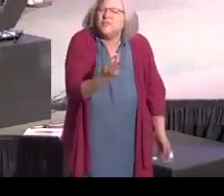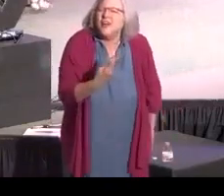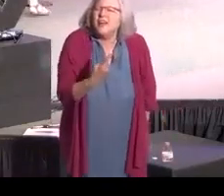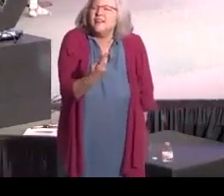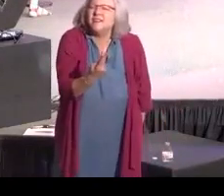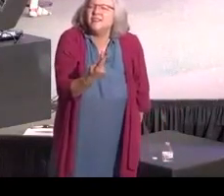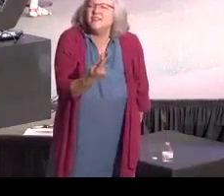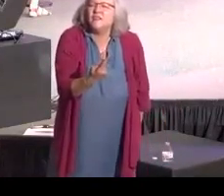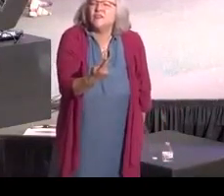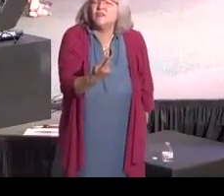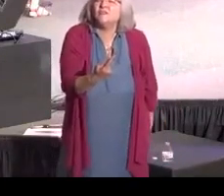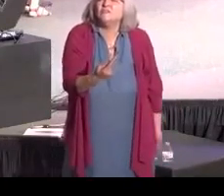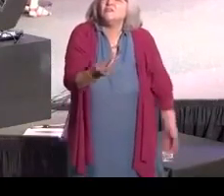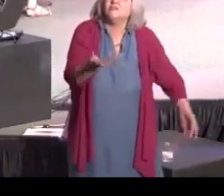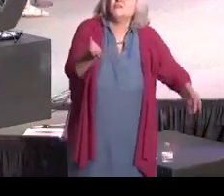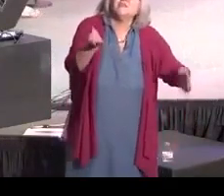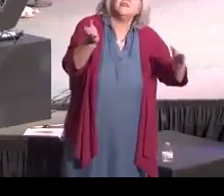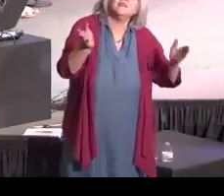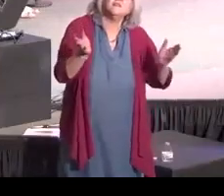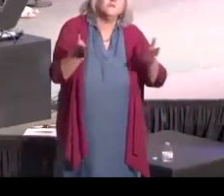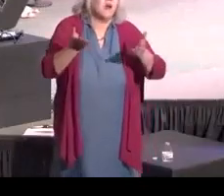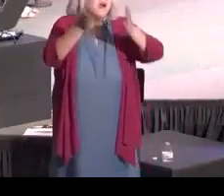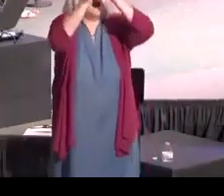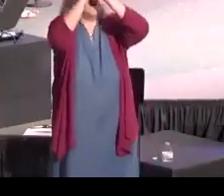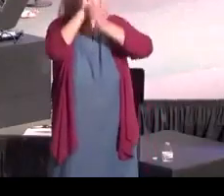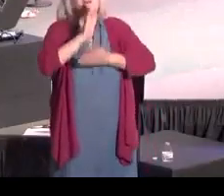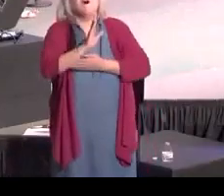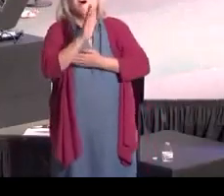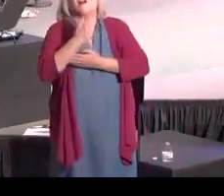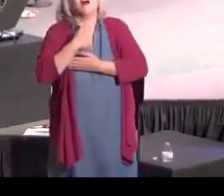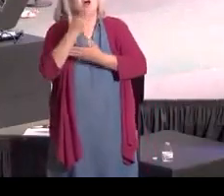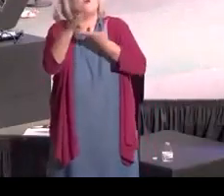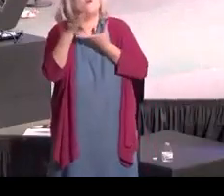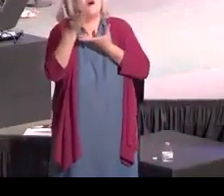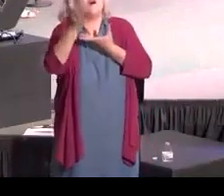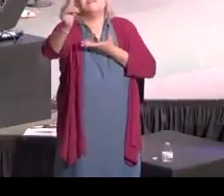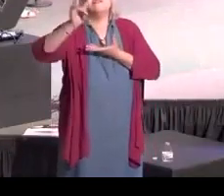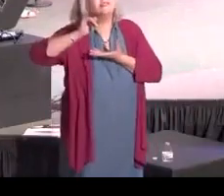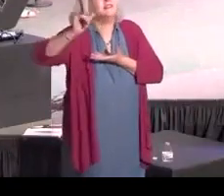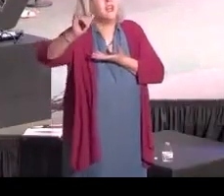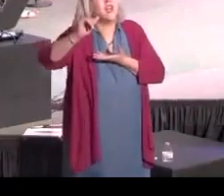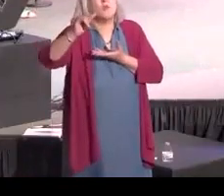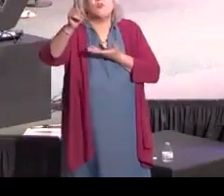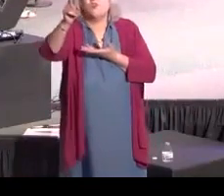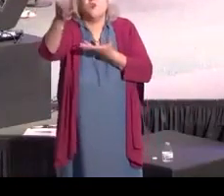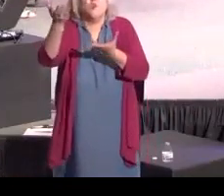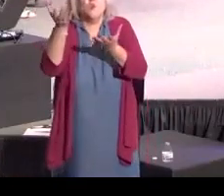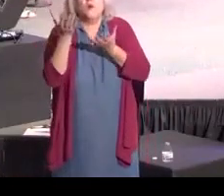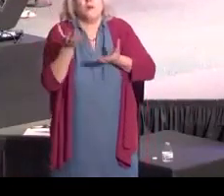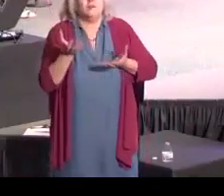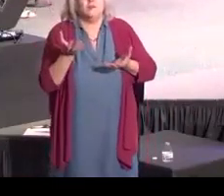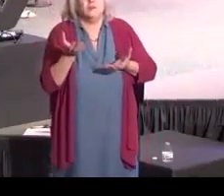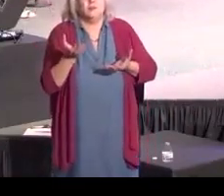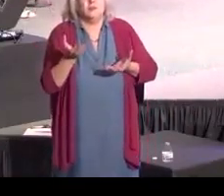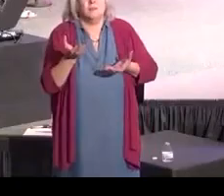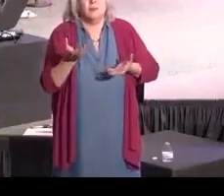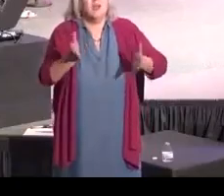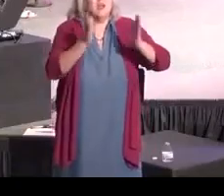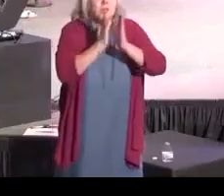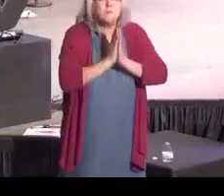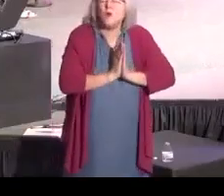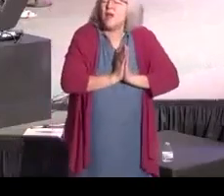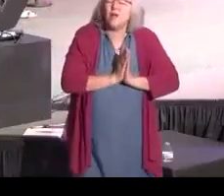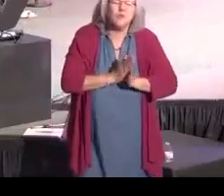completely yielded to you. God, I want what you want. God, we want what you want. And I pray that we